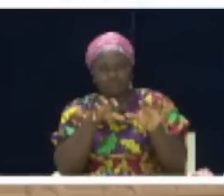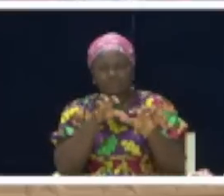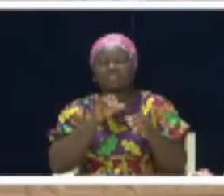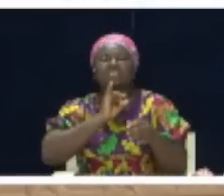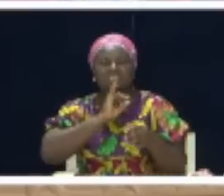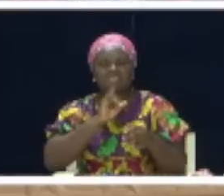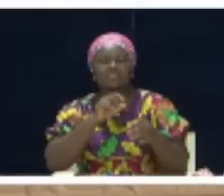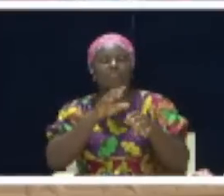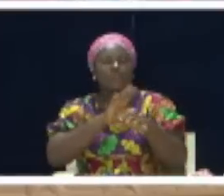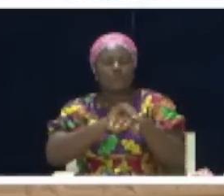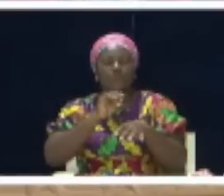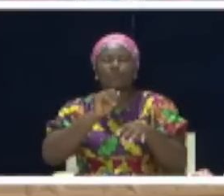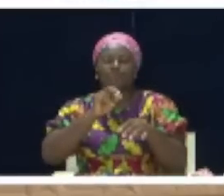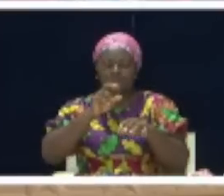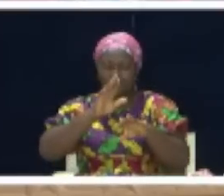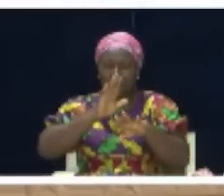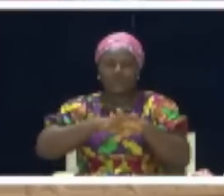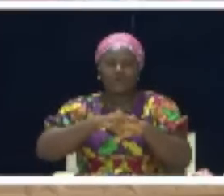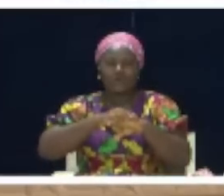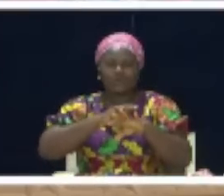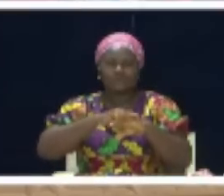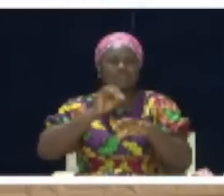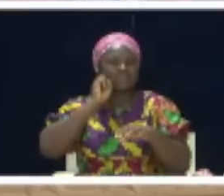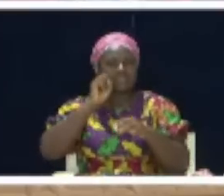I thought he would pray.